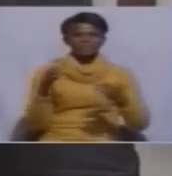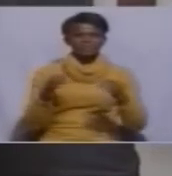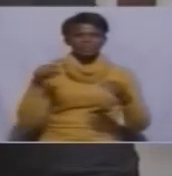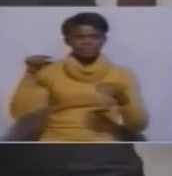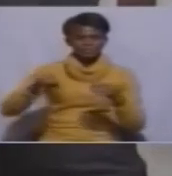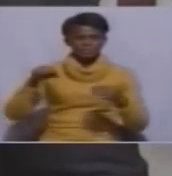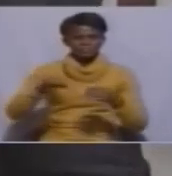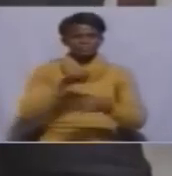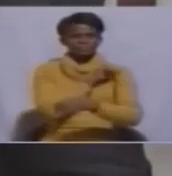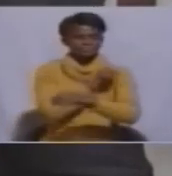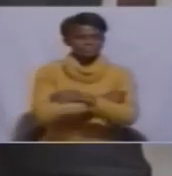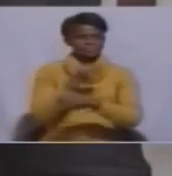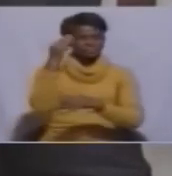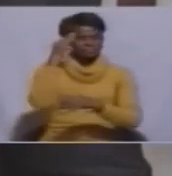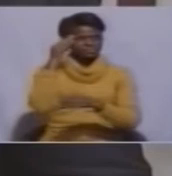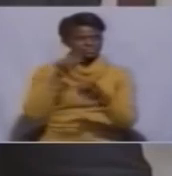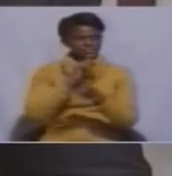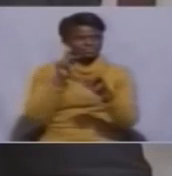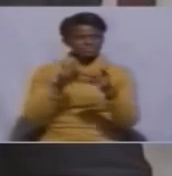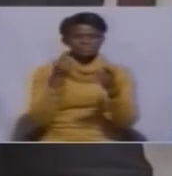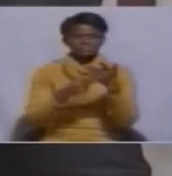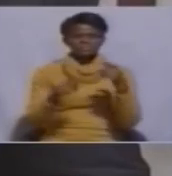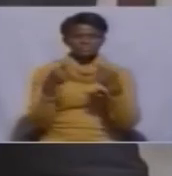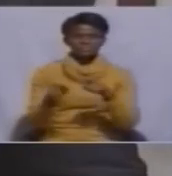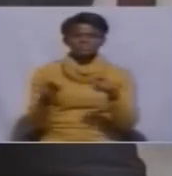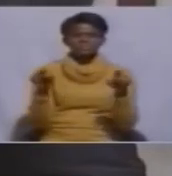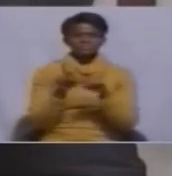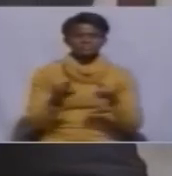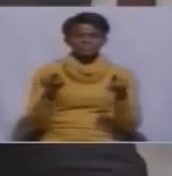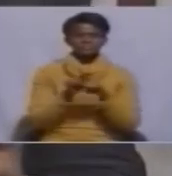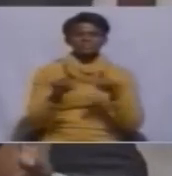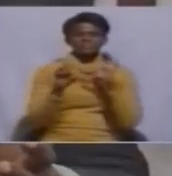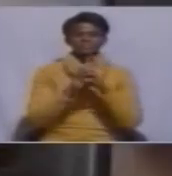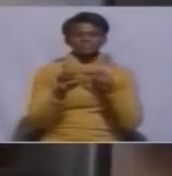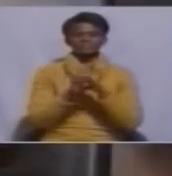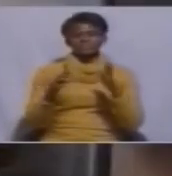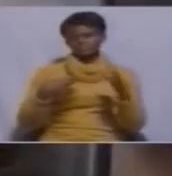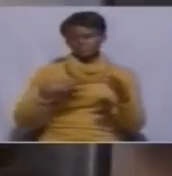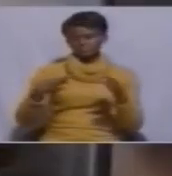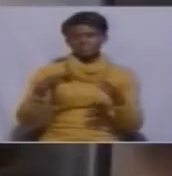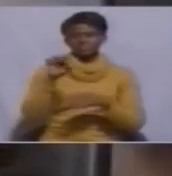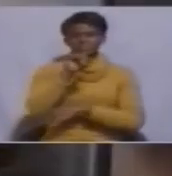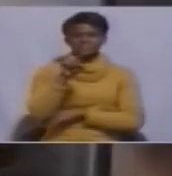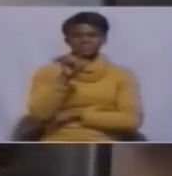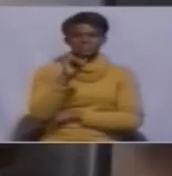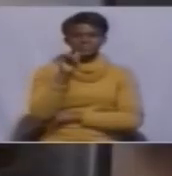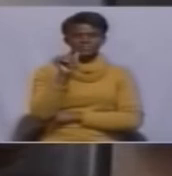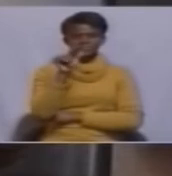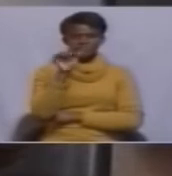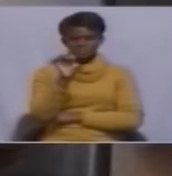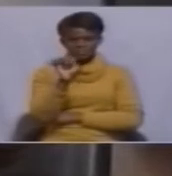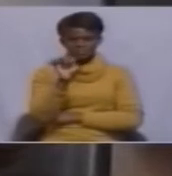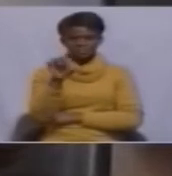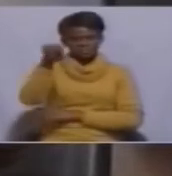qualifications authority, they know what is equivalent to, even for instance, admission to ZIALE. It says